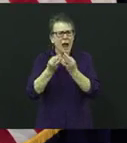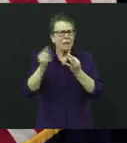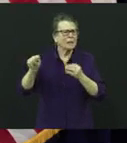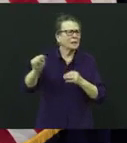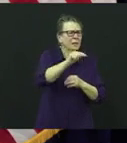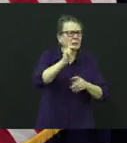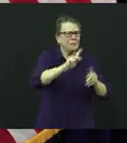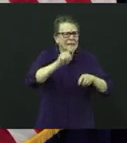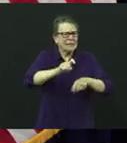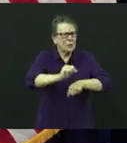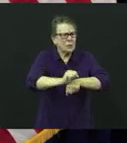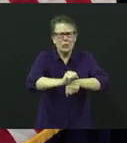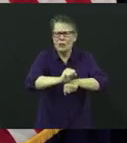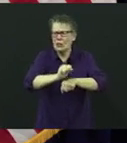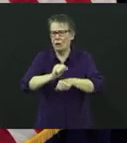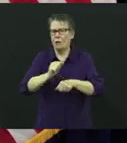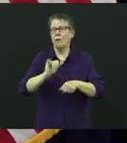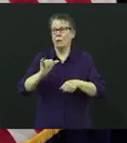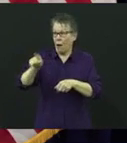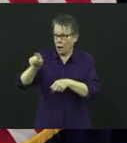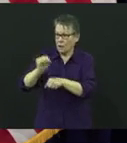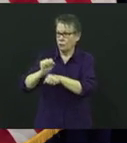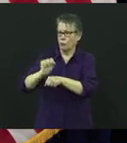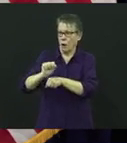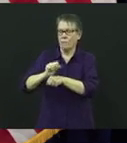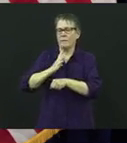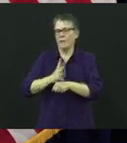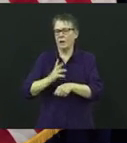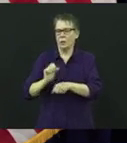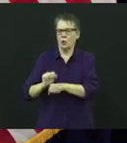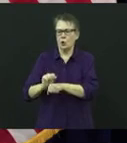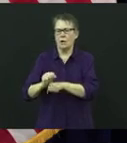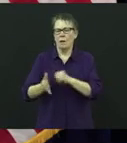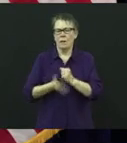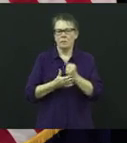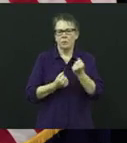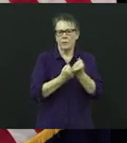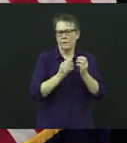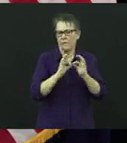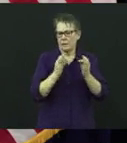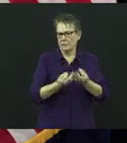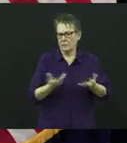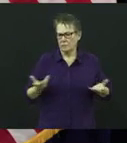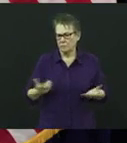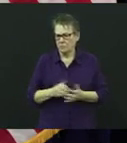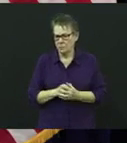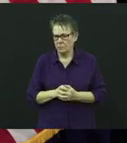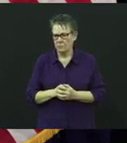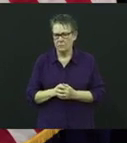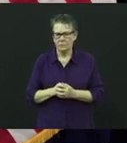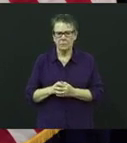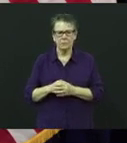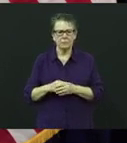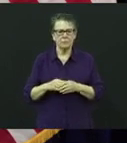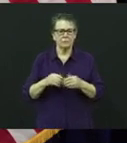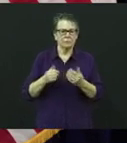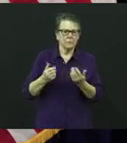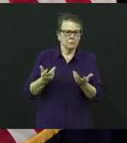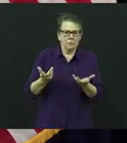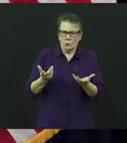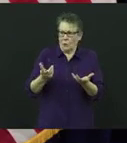and to be part of seeing us emerge from this stronger than ever, which we unequivocally will, and for our state's economy